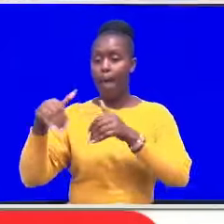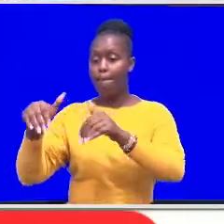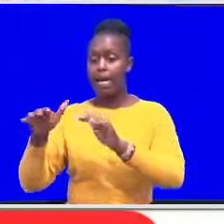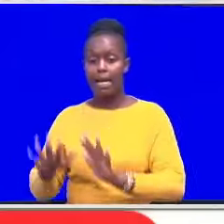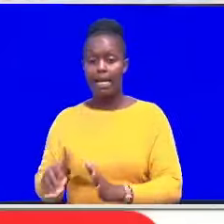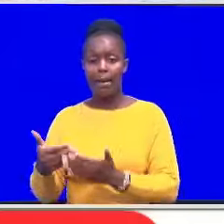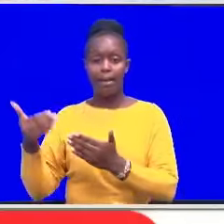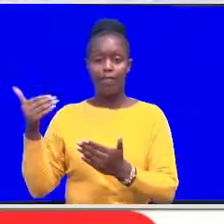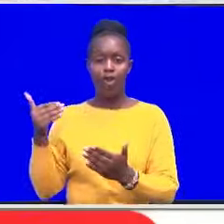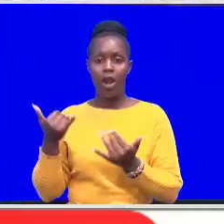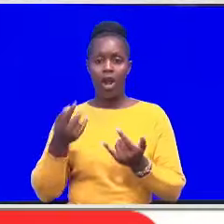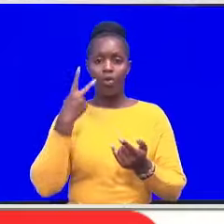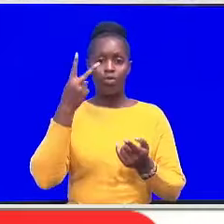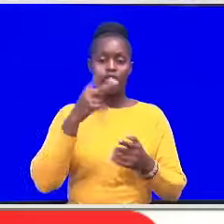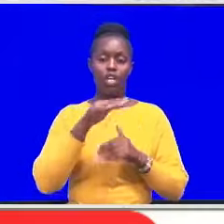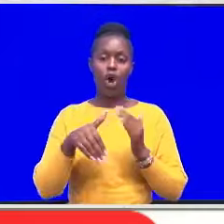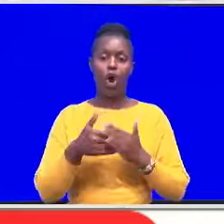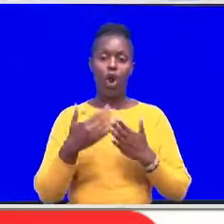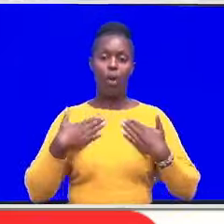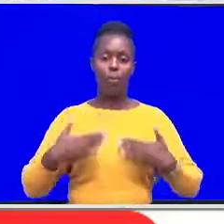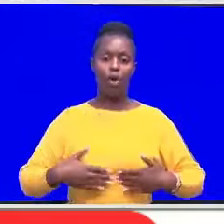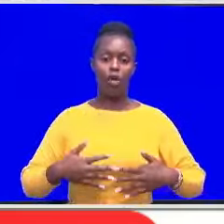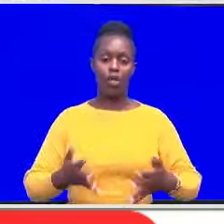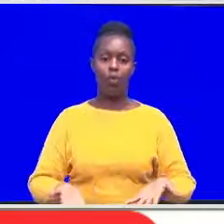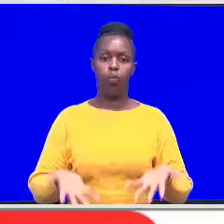juu, tunakuta masanduku iko juu.